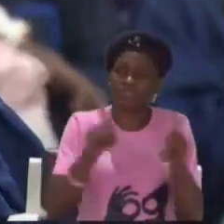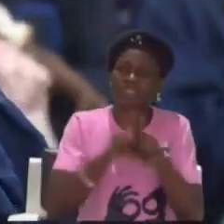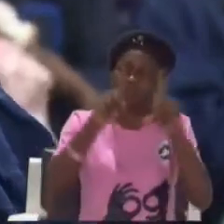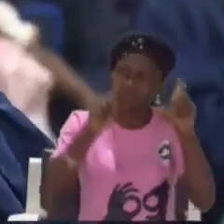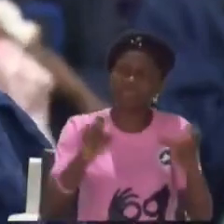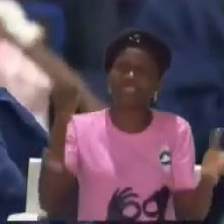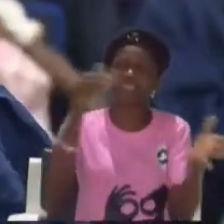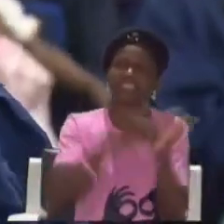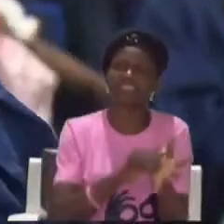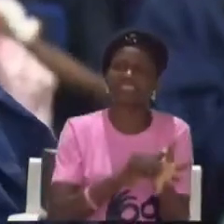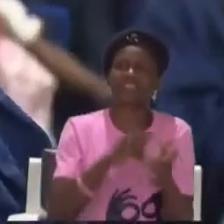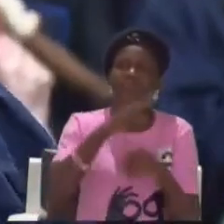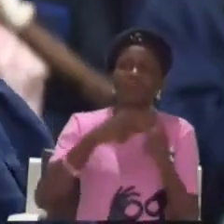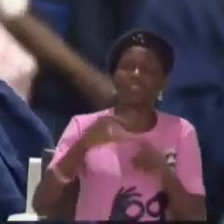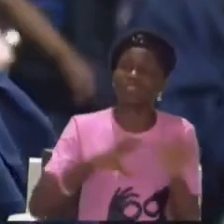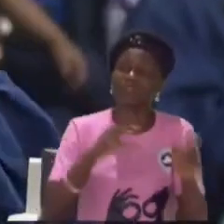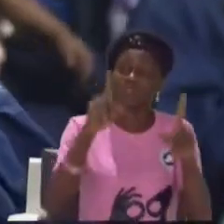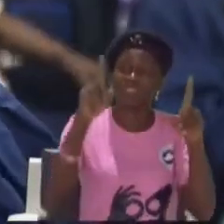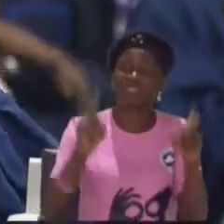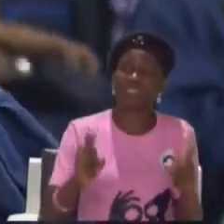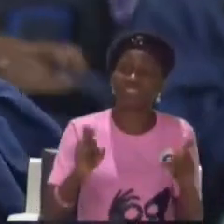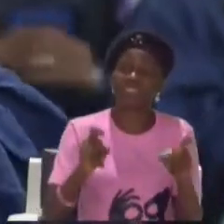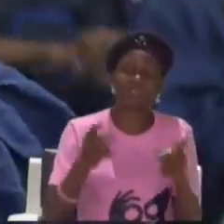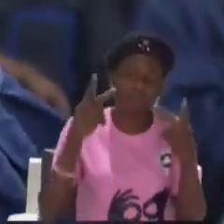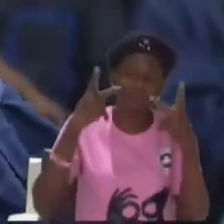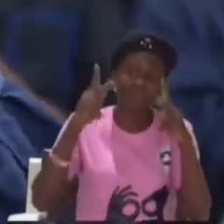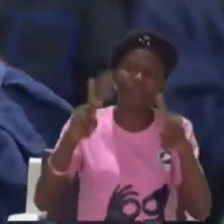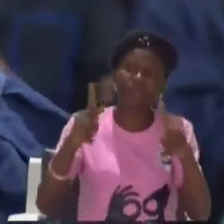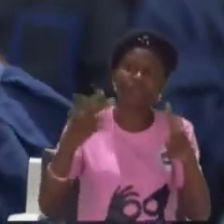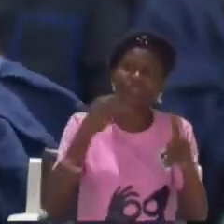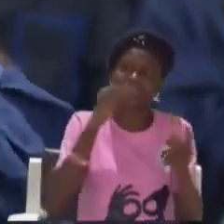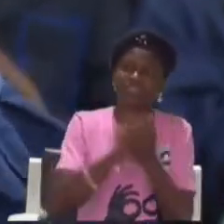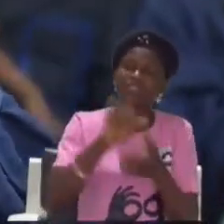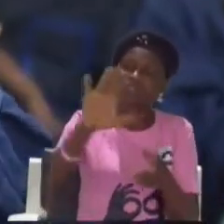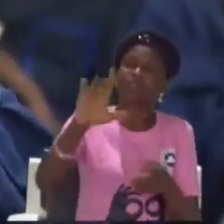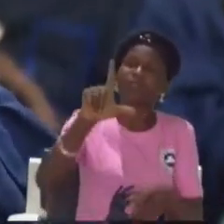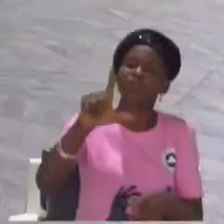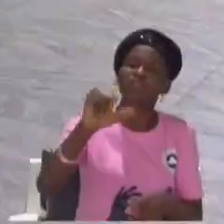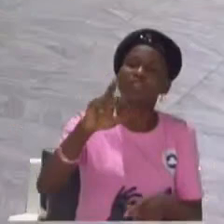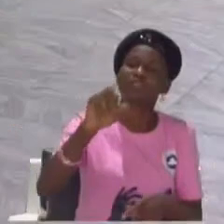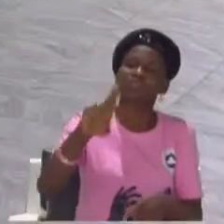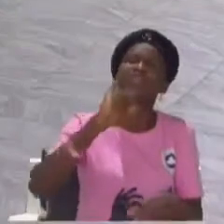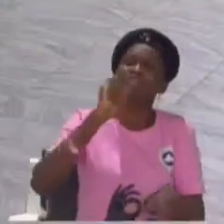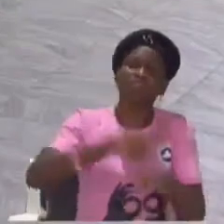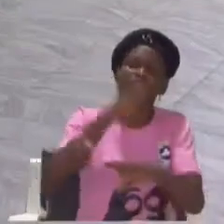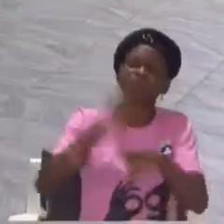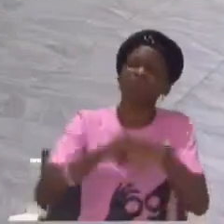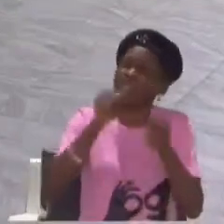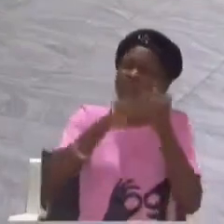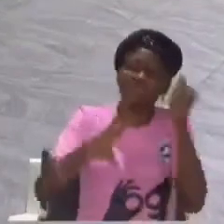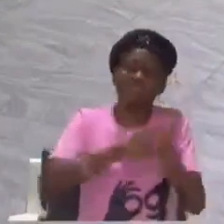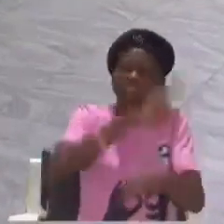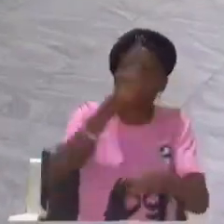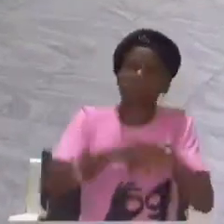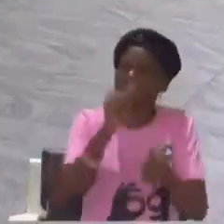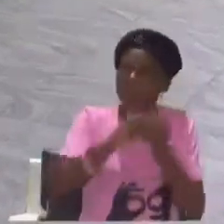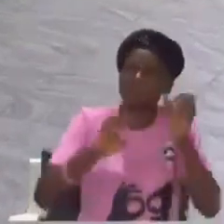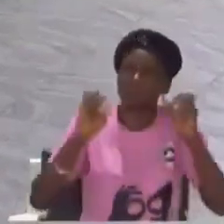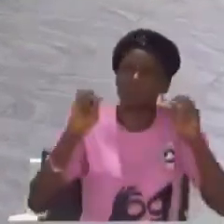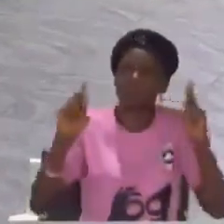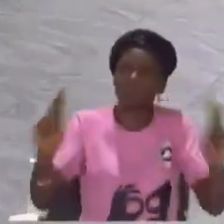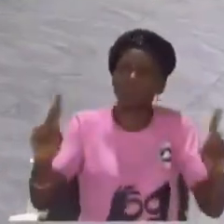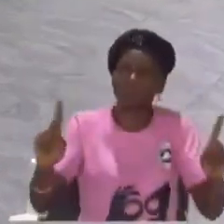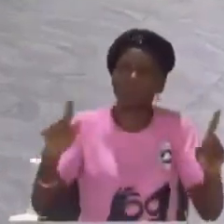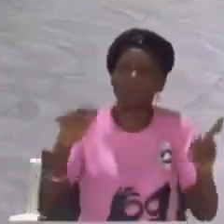again. When they run the test, behold, they say your liver is normal. Everything is okay. It can only